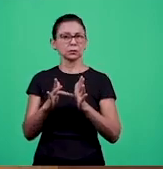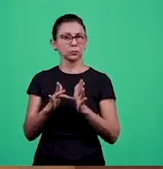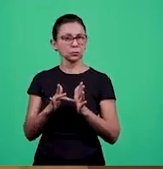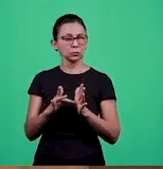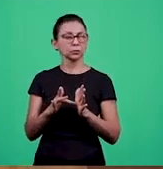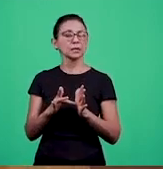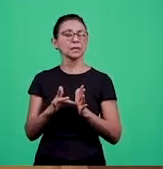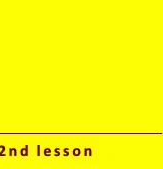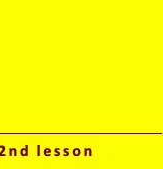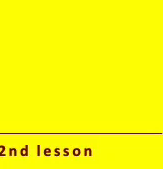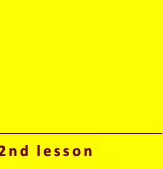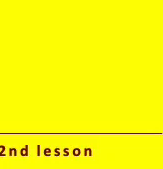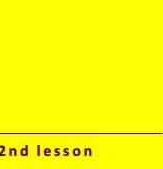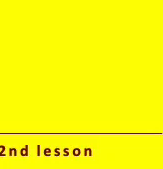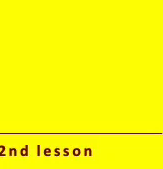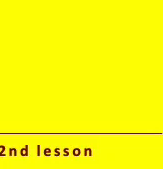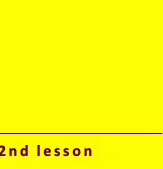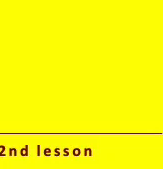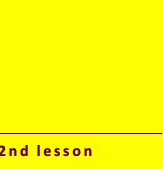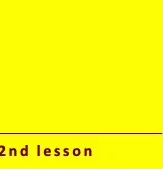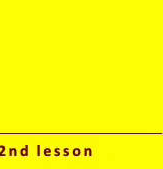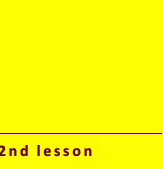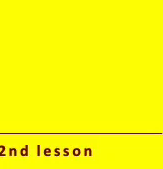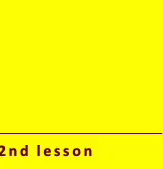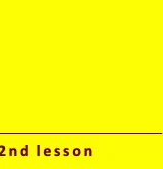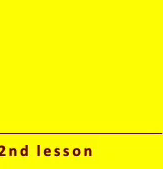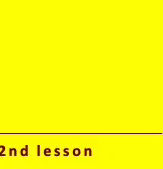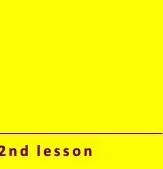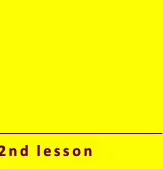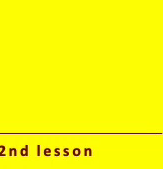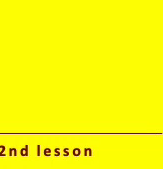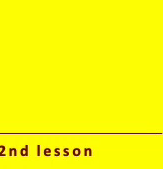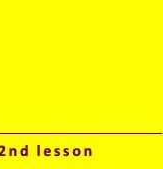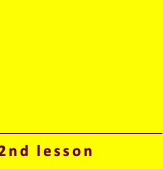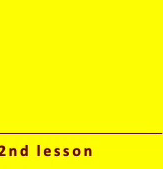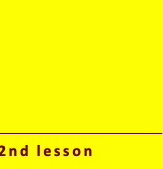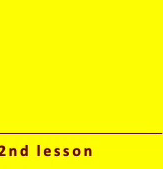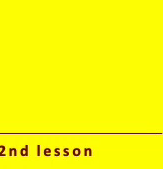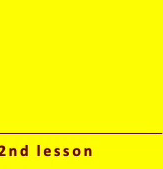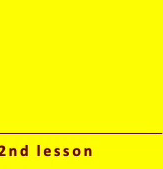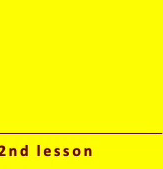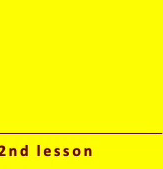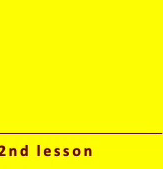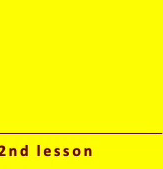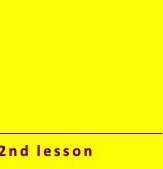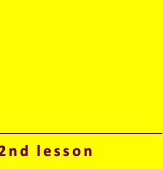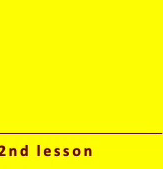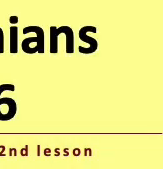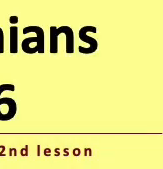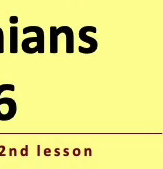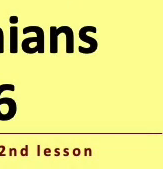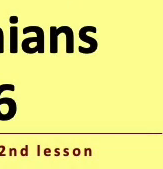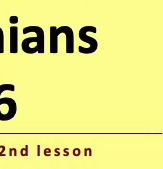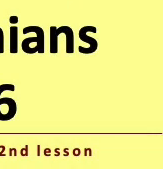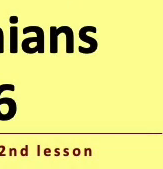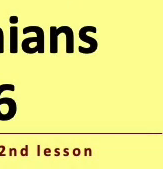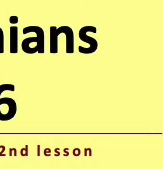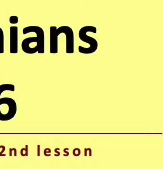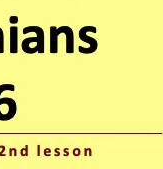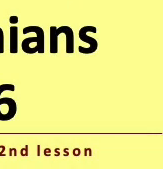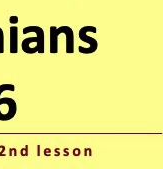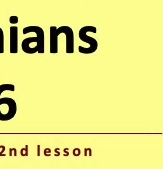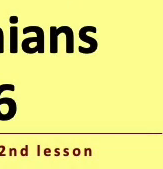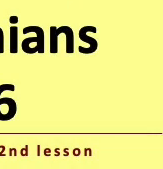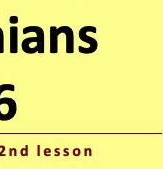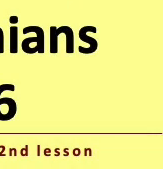the subject of our class is fellowship through the blood of Jesus. We're going to open our